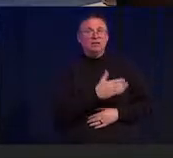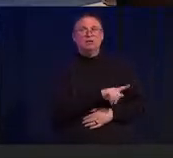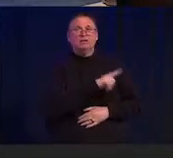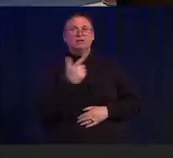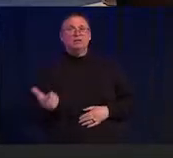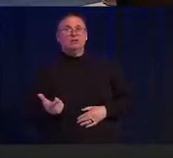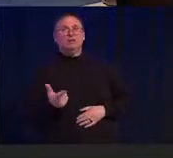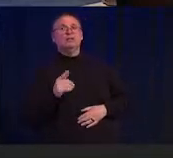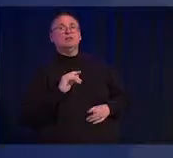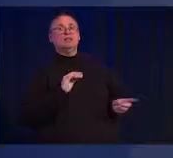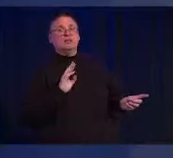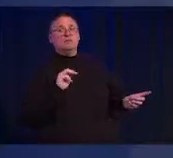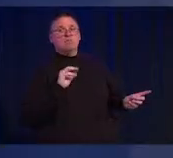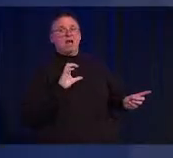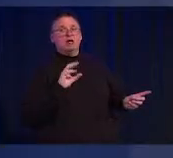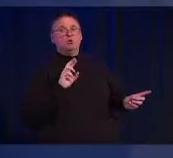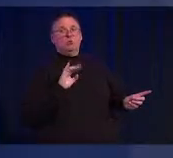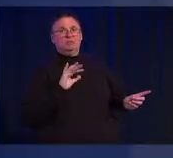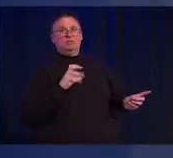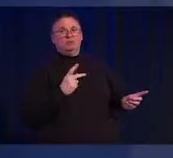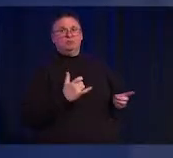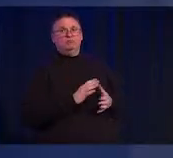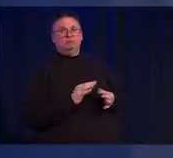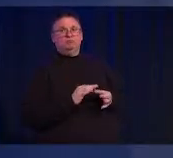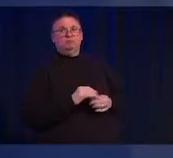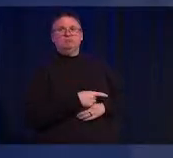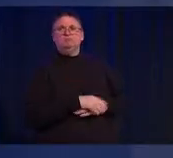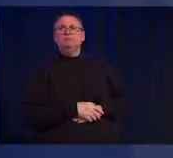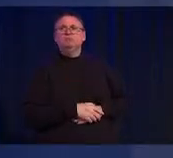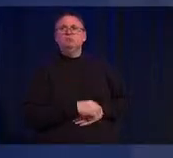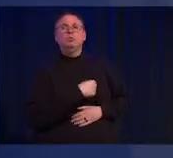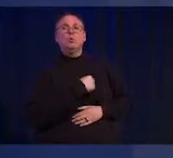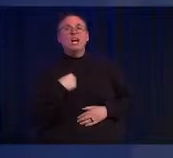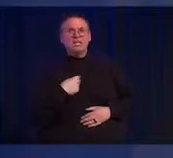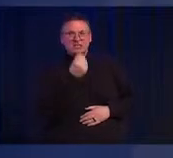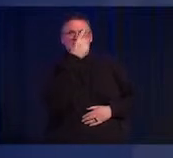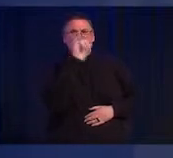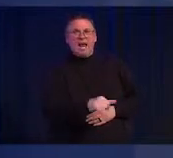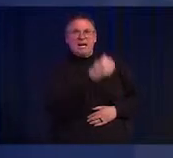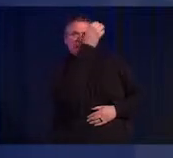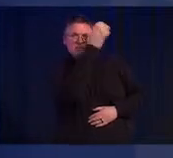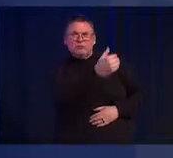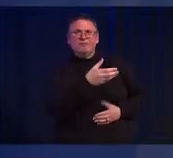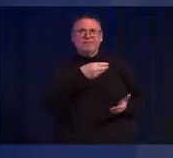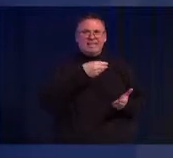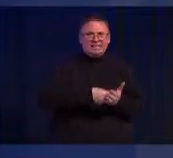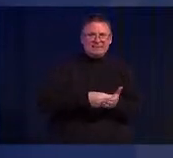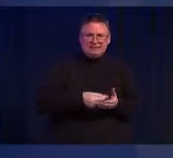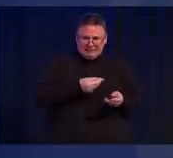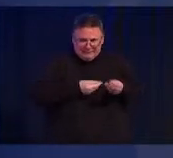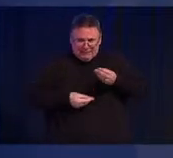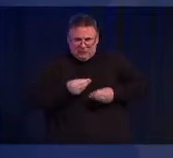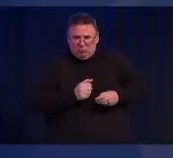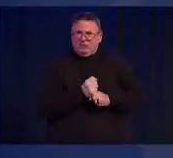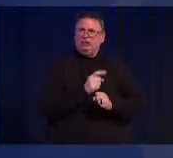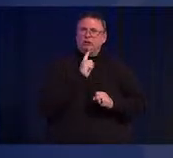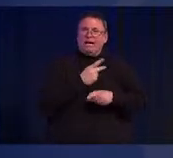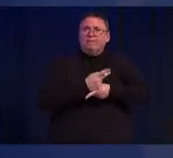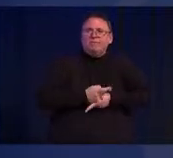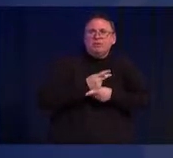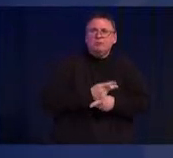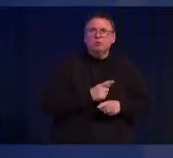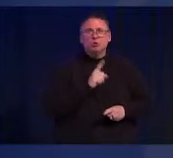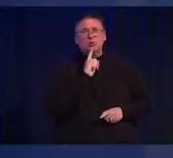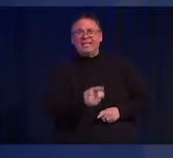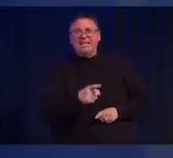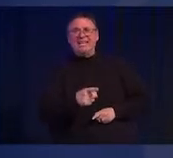rebuttal. Like many Hoosiers, we understand the concept of being fiscally conservative, and it is a shame that we've moved